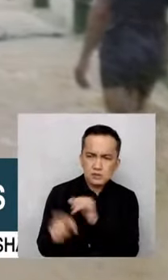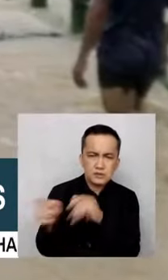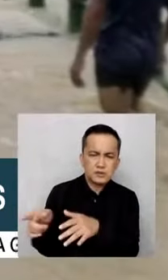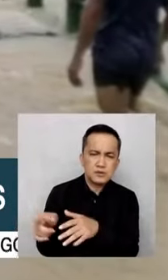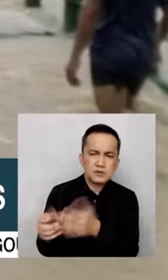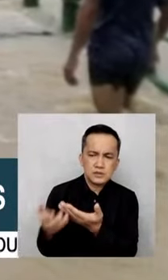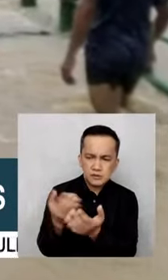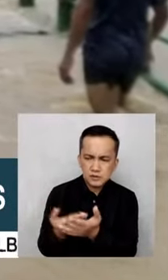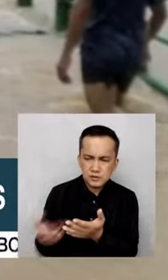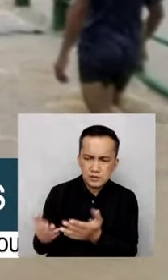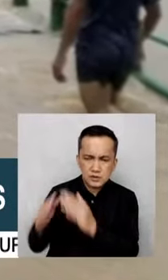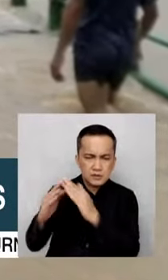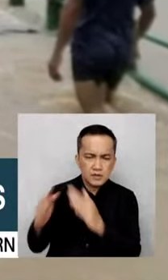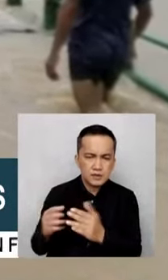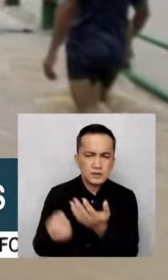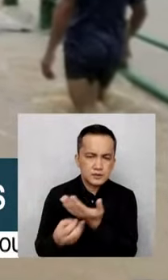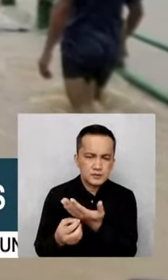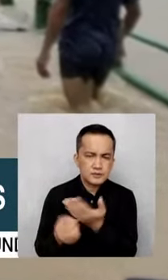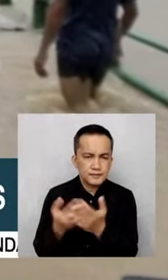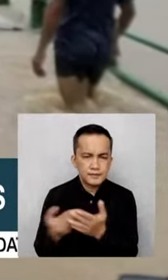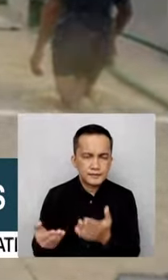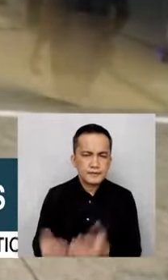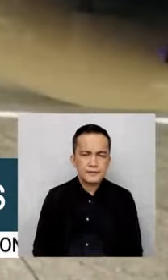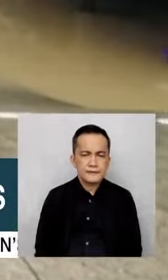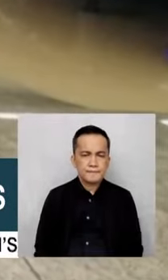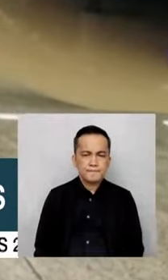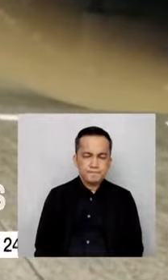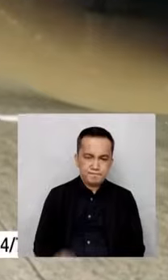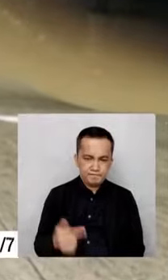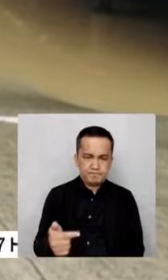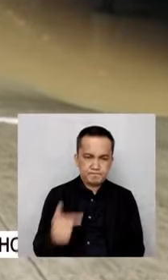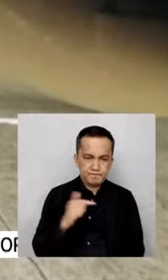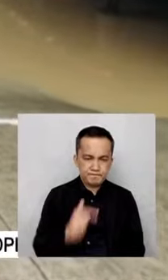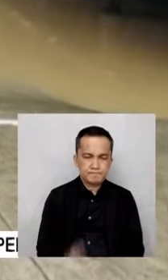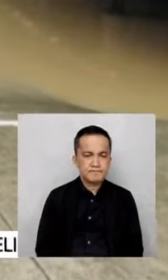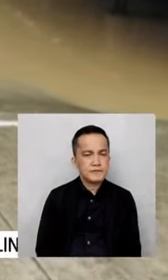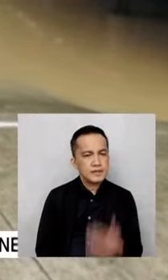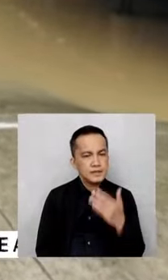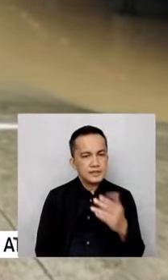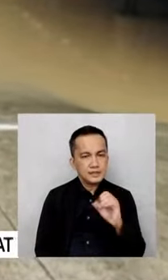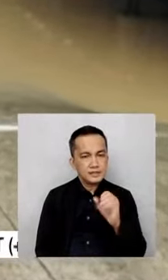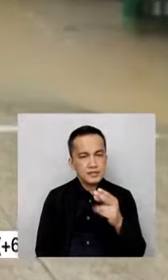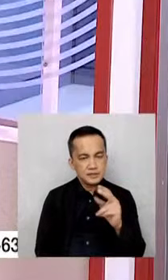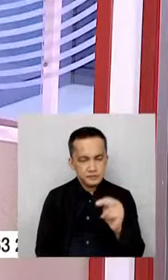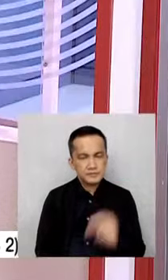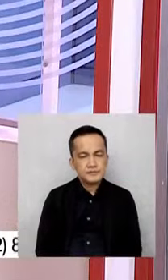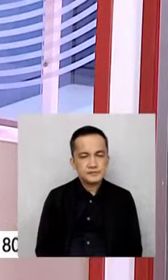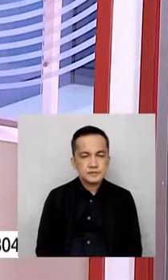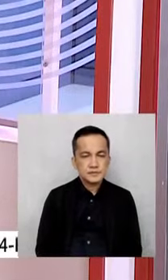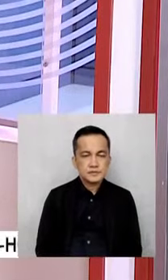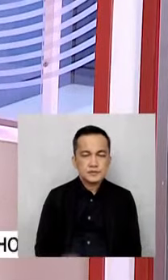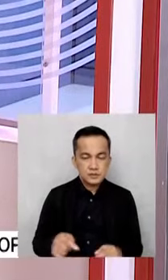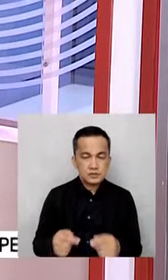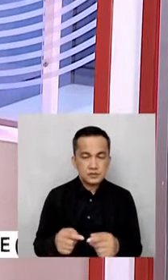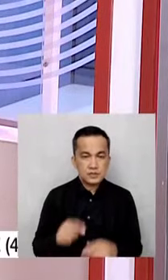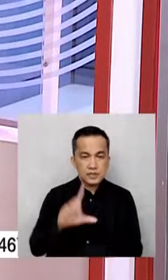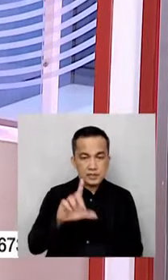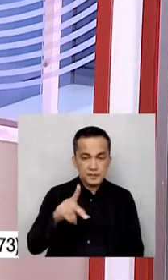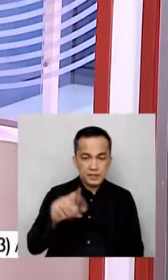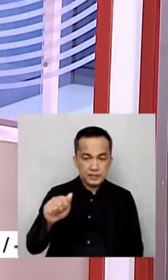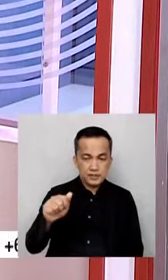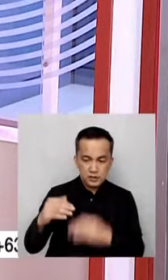their homes. Sharon Avita, ABS-CBN News. Thanks a lot, Sharon Evite. And back here in the newsroom, the low-pressure area off